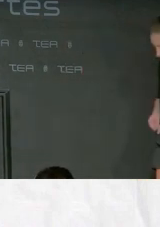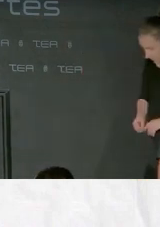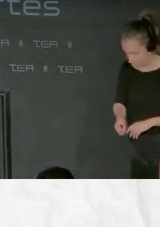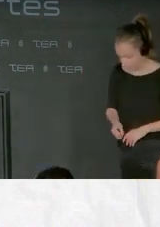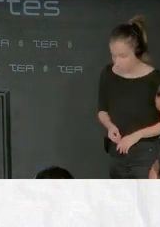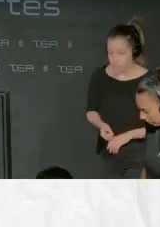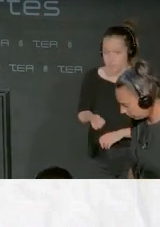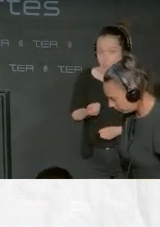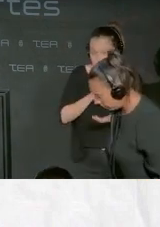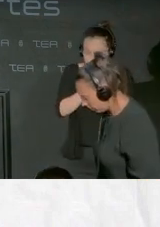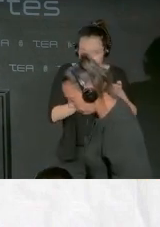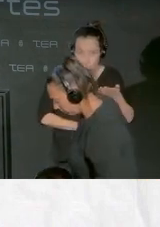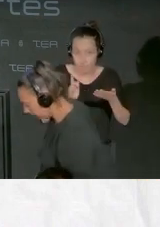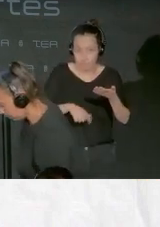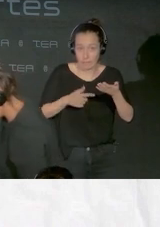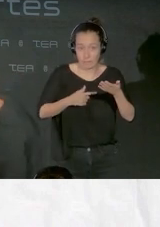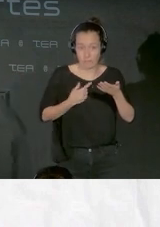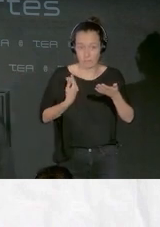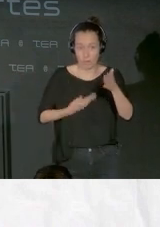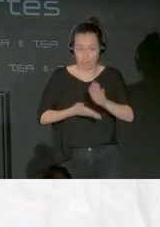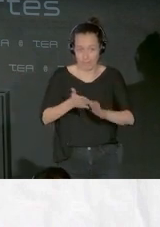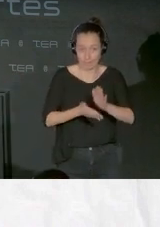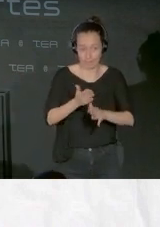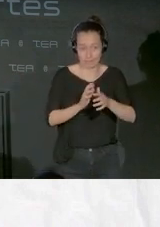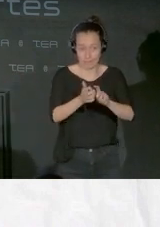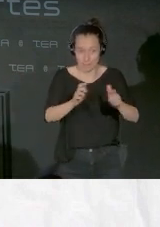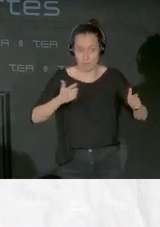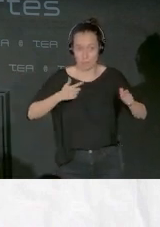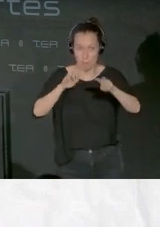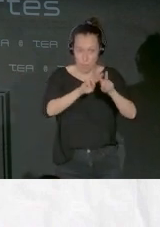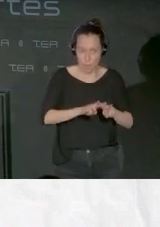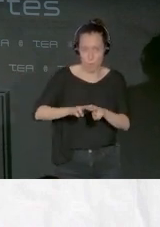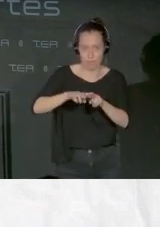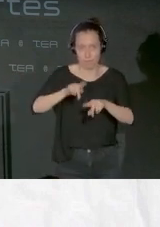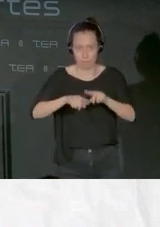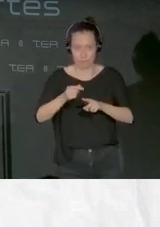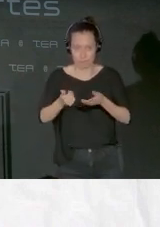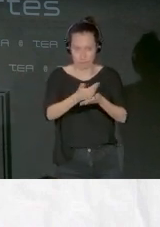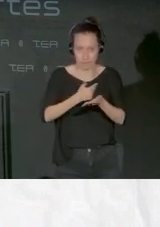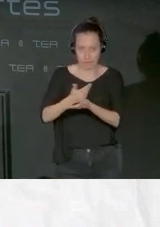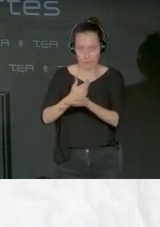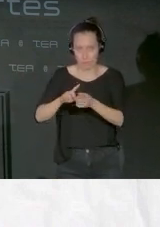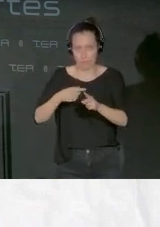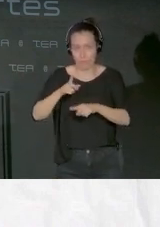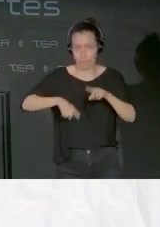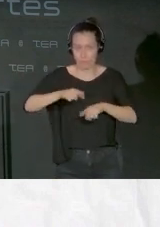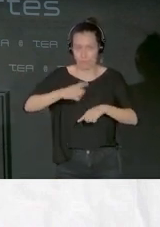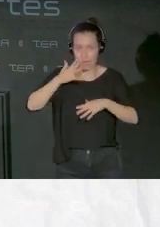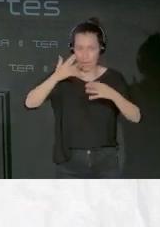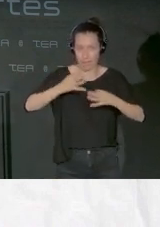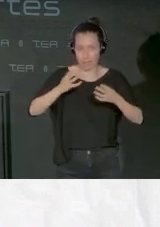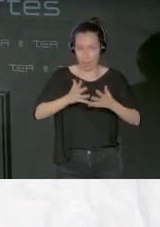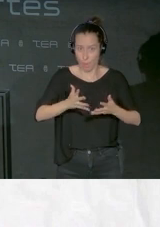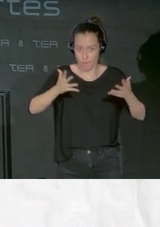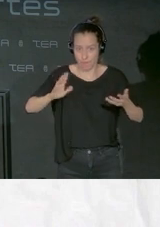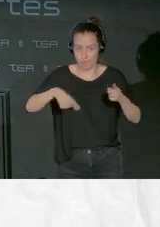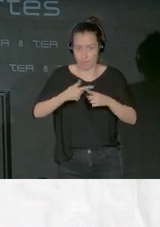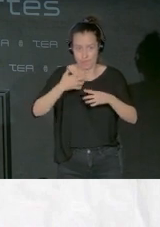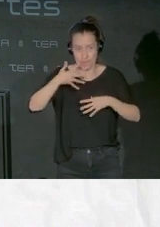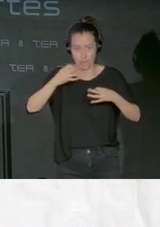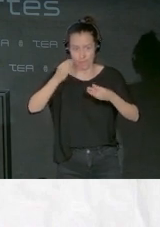just cloud gaming, but we also look at AR, VR. We also look at other, let's say,